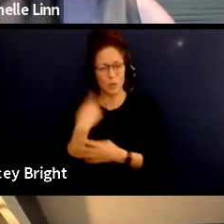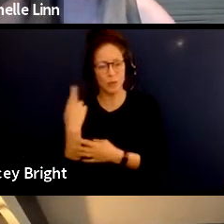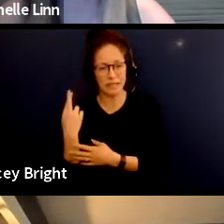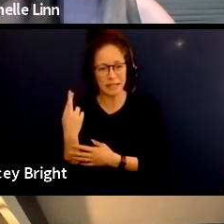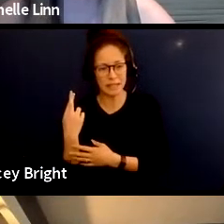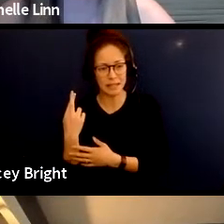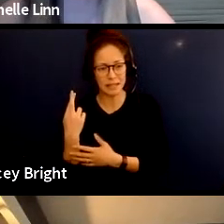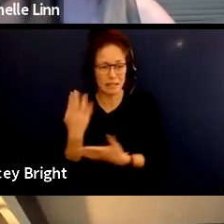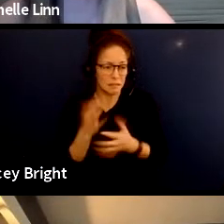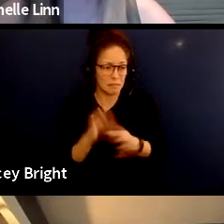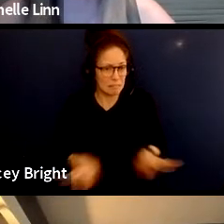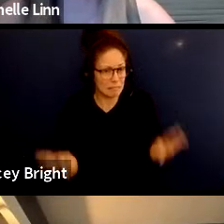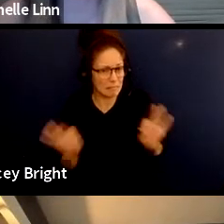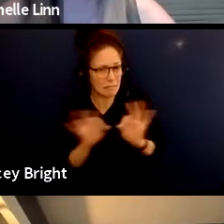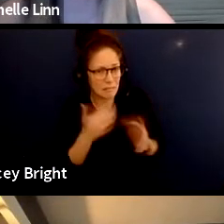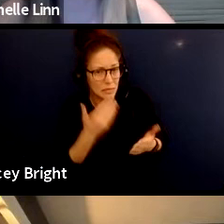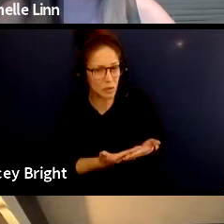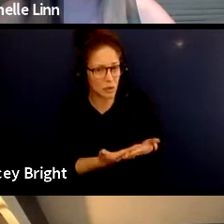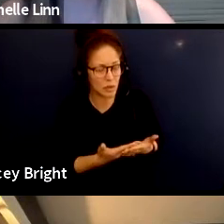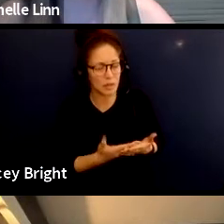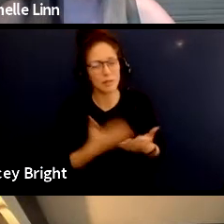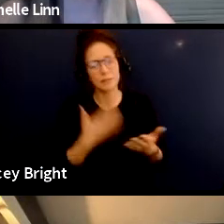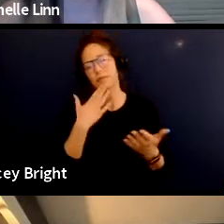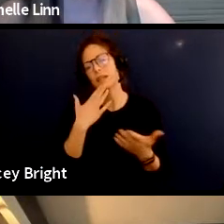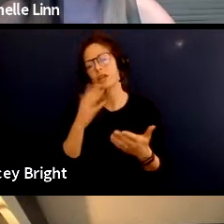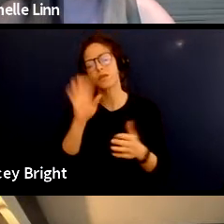community as a whole? Thank you for your time.